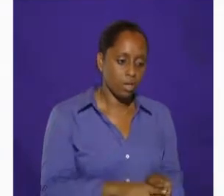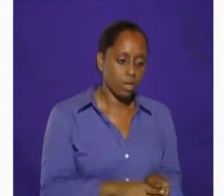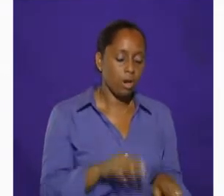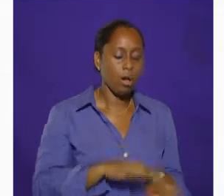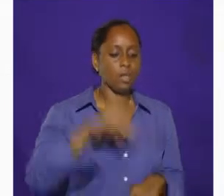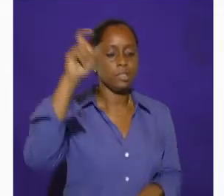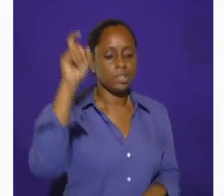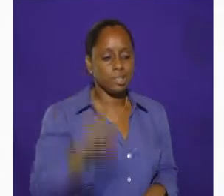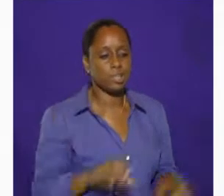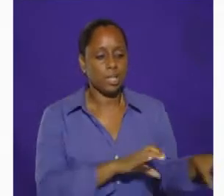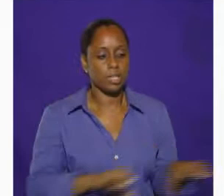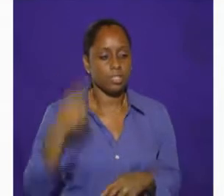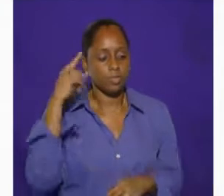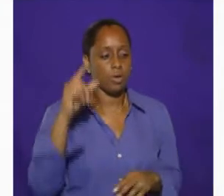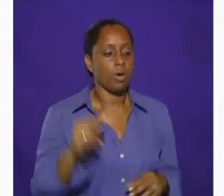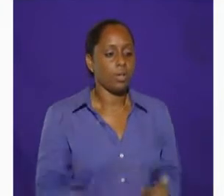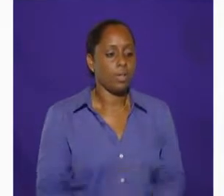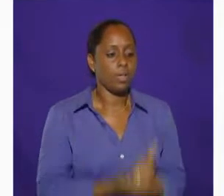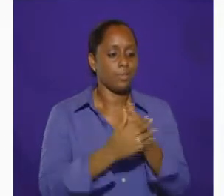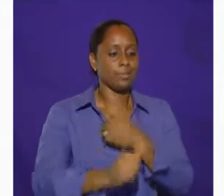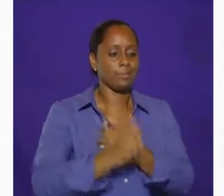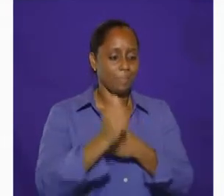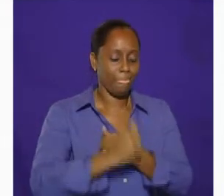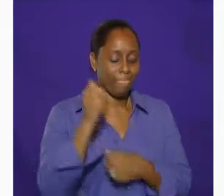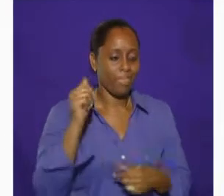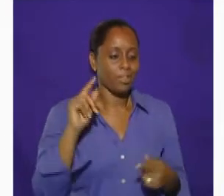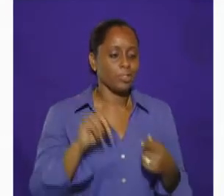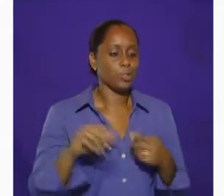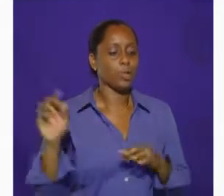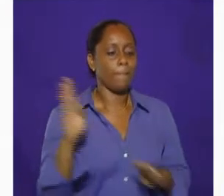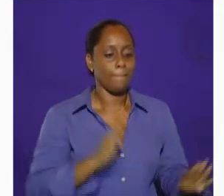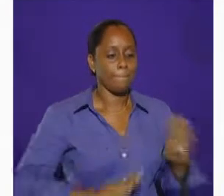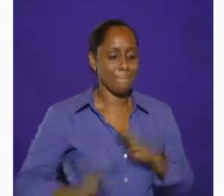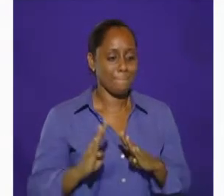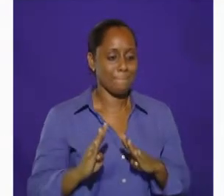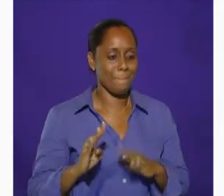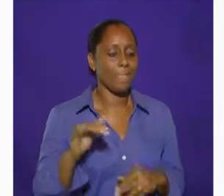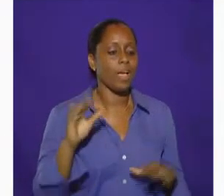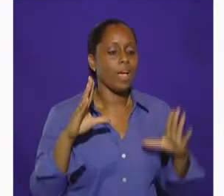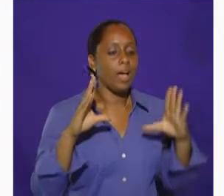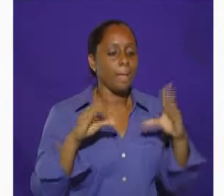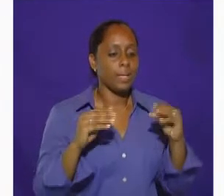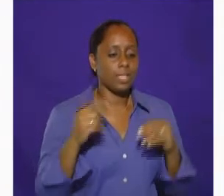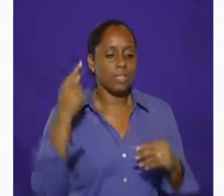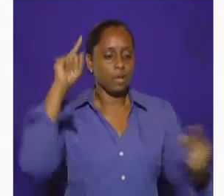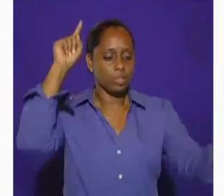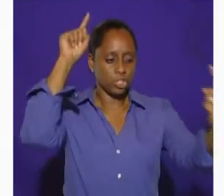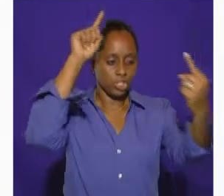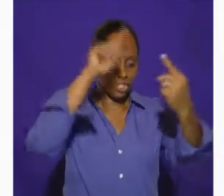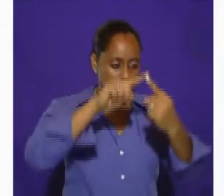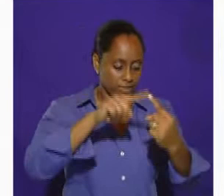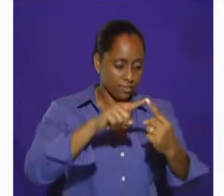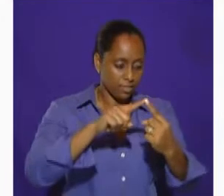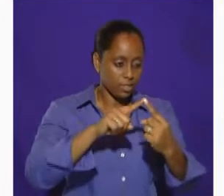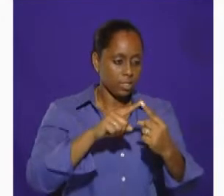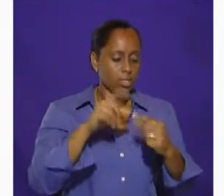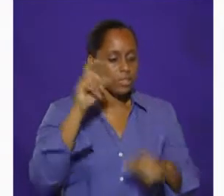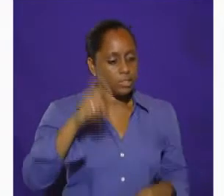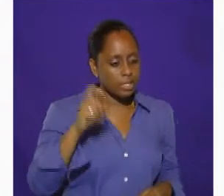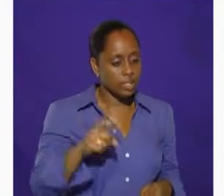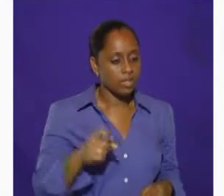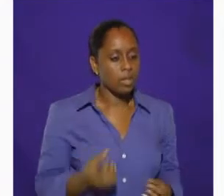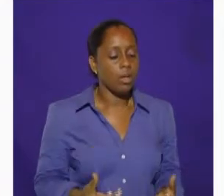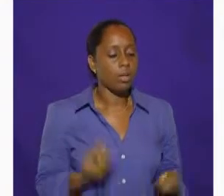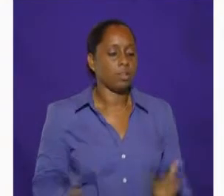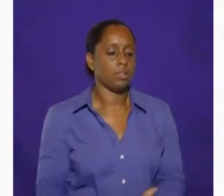necessary actions for addressing threats to biodiversity. Meeting the objectives of the Convention requires